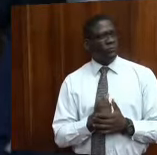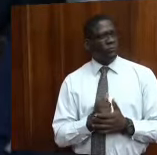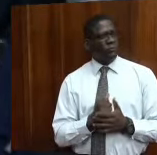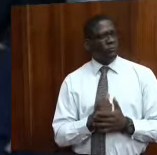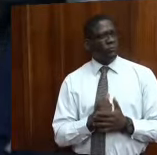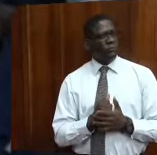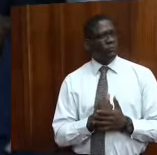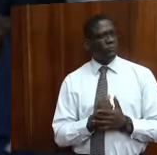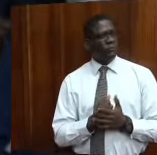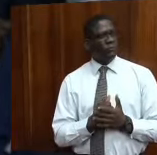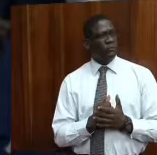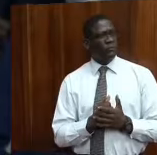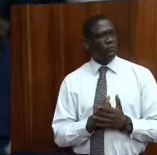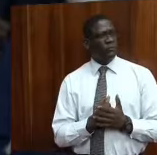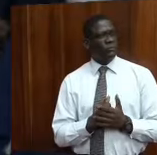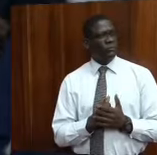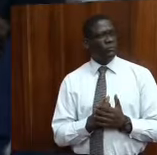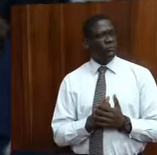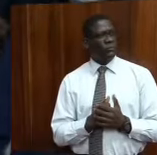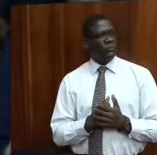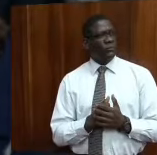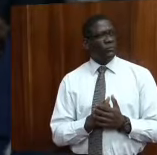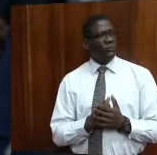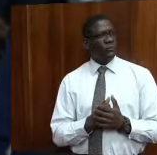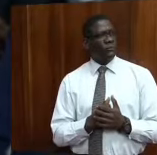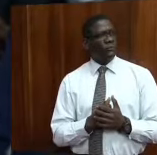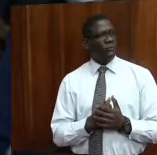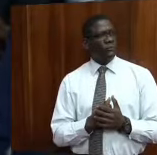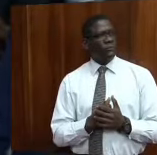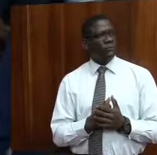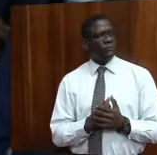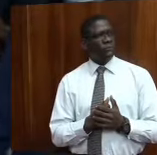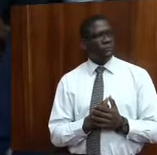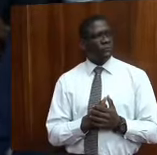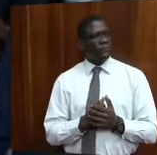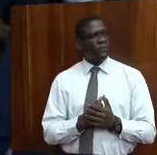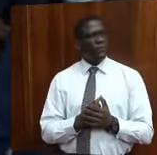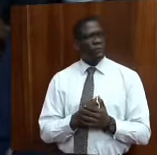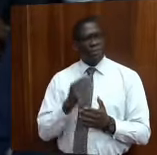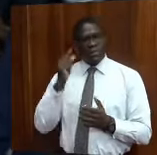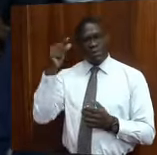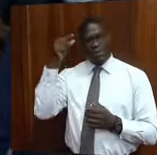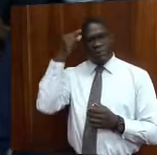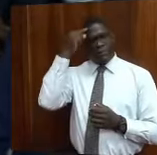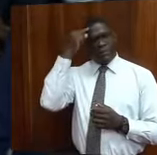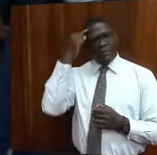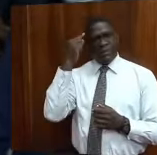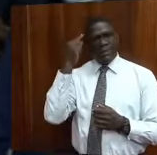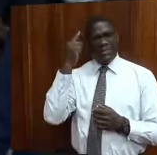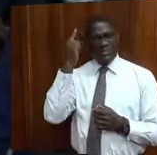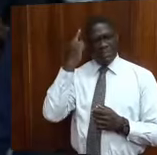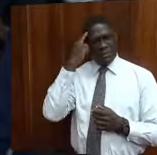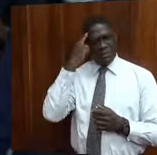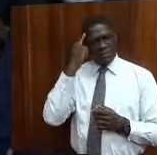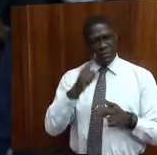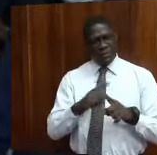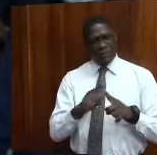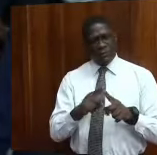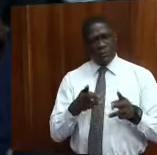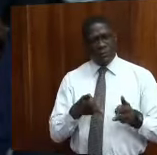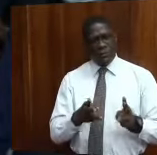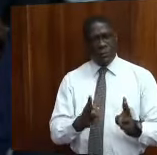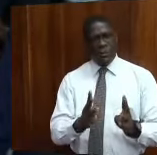economic transformation has been identified as a means to reduce unemployment and improve the quality of life of